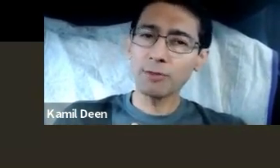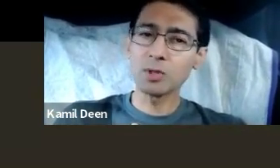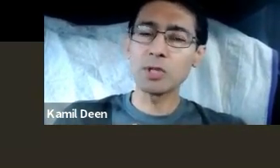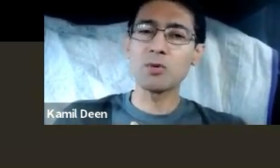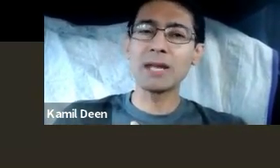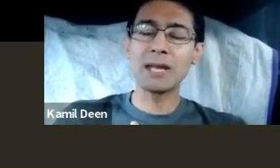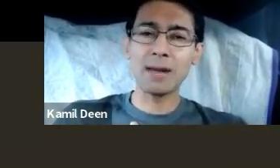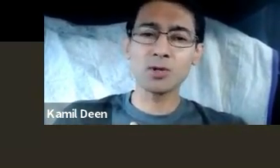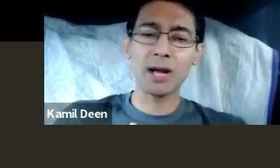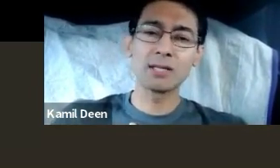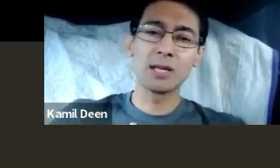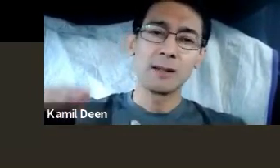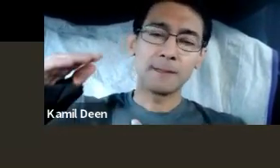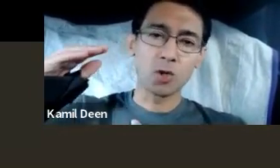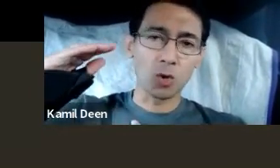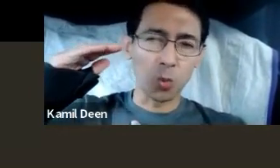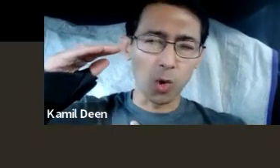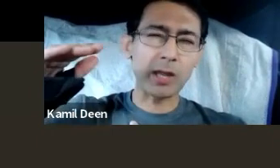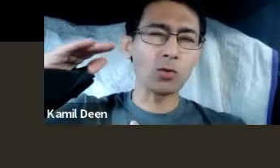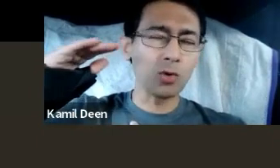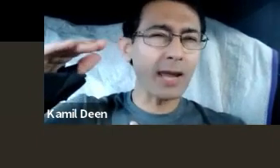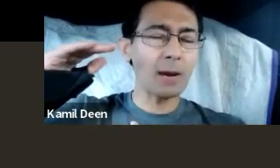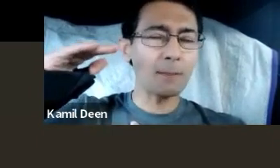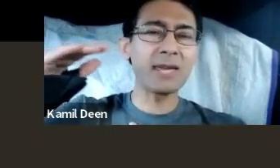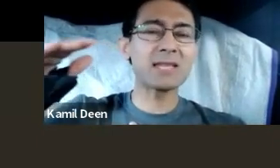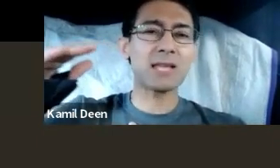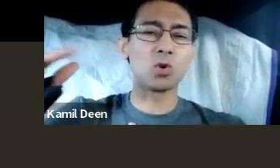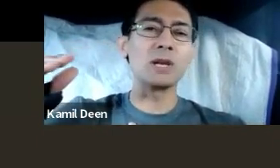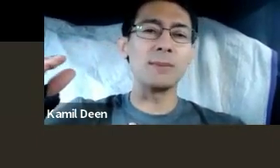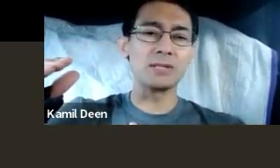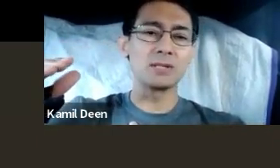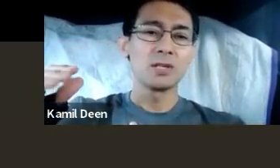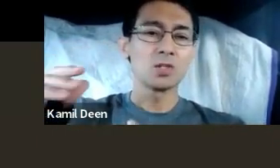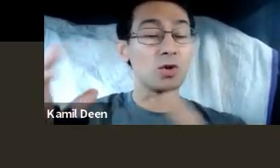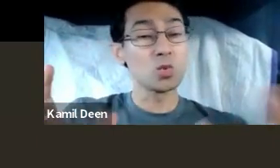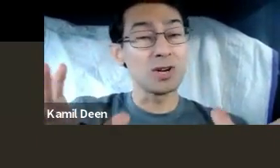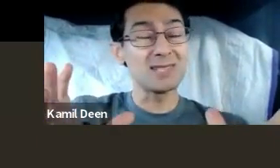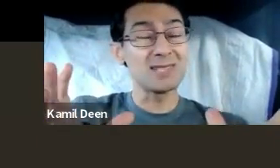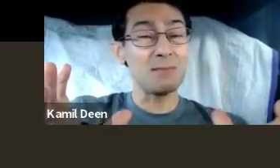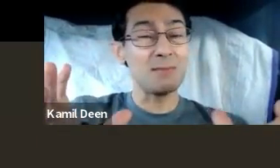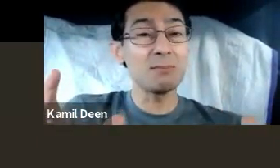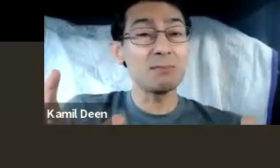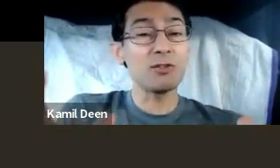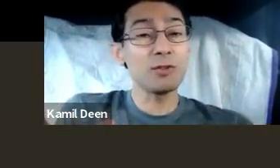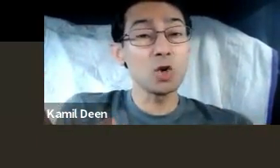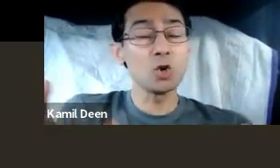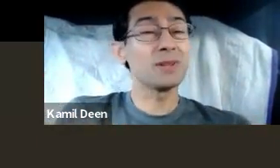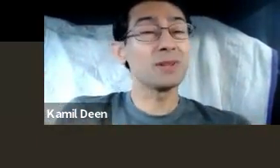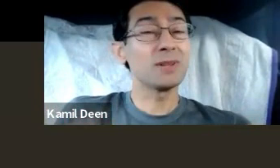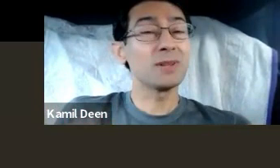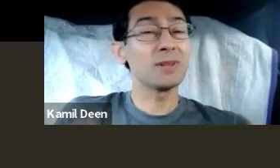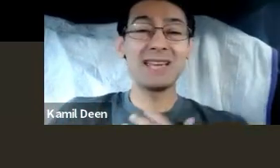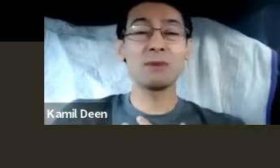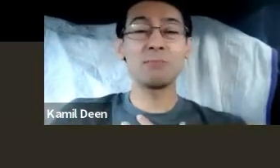very often when you're writing an abstract, you're working right up against that word limit. So those words, they may seem like few,